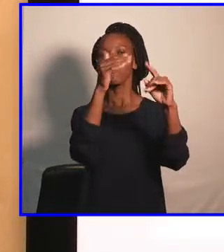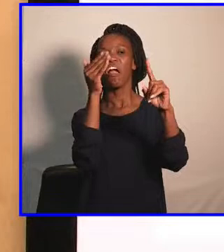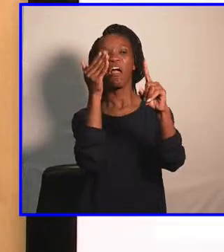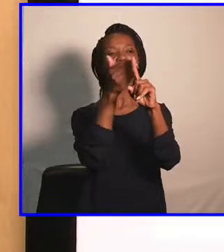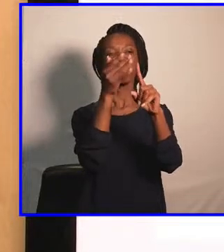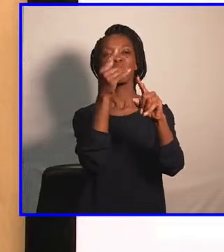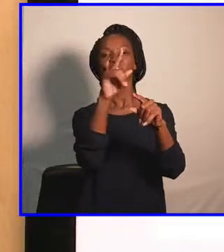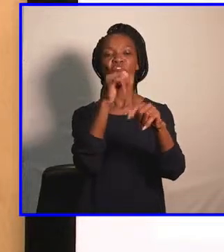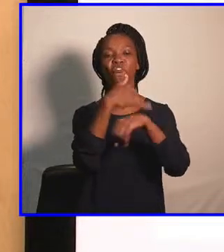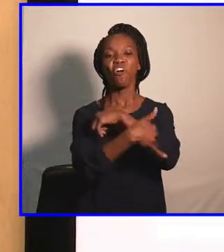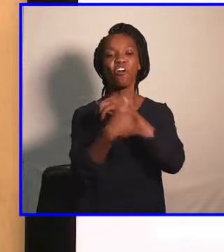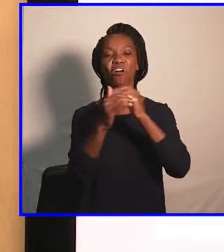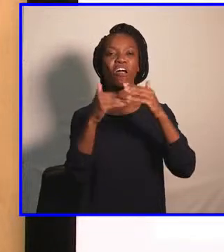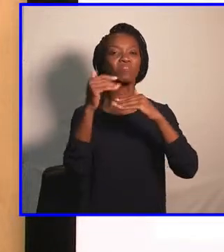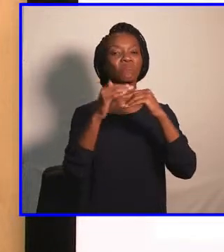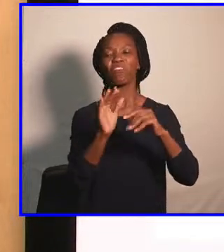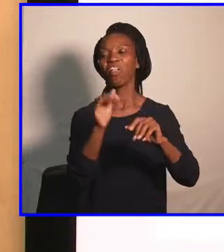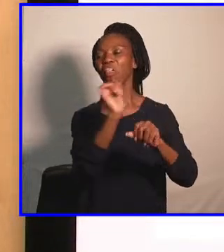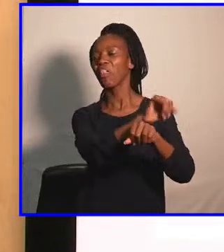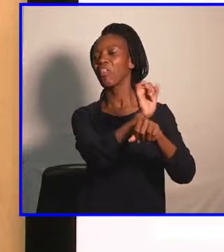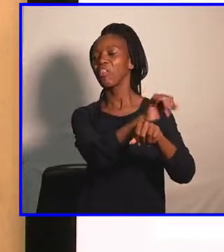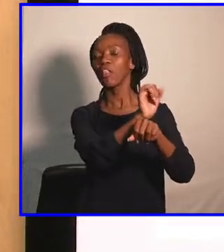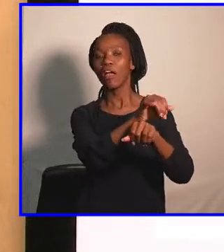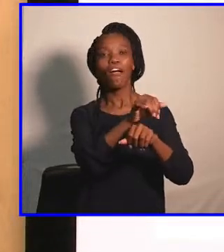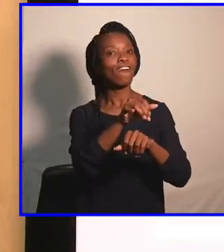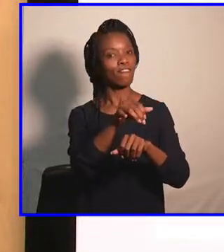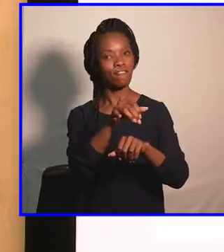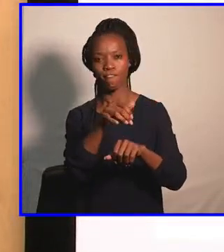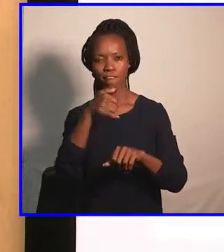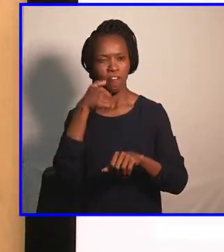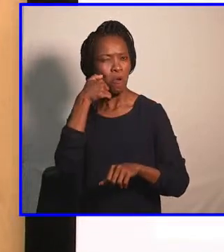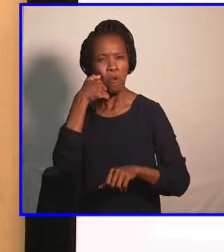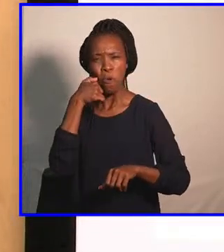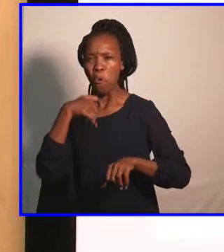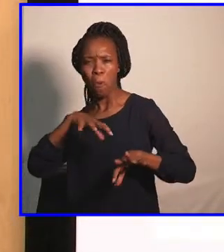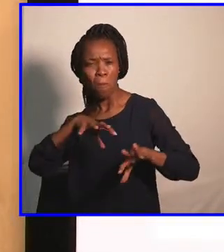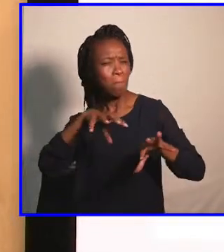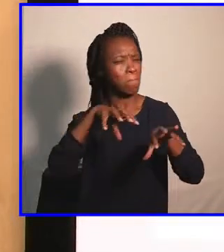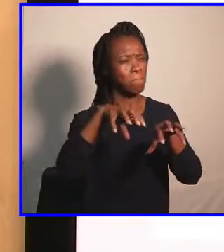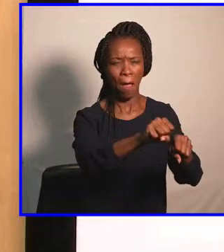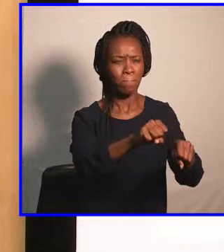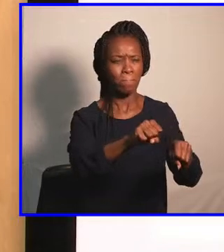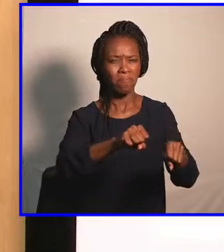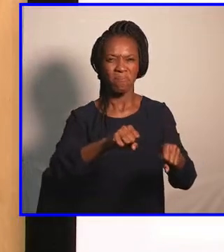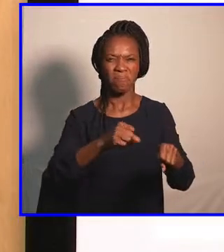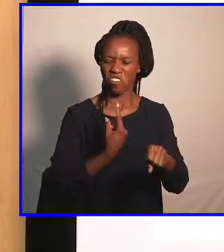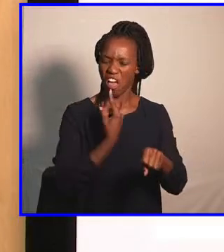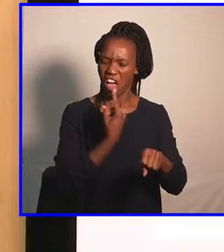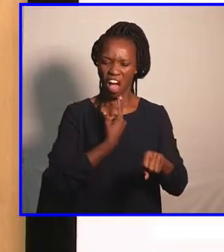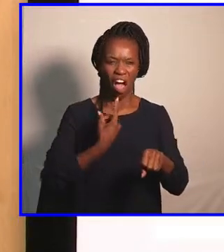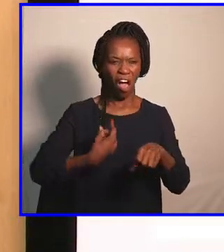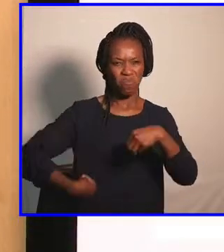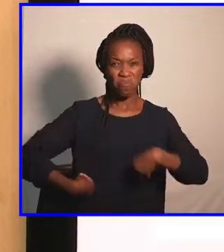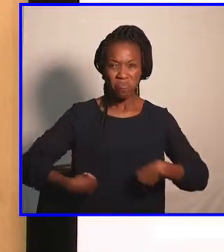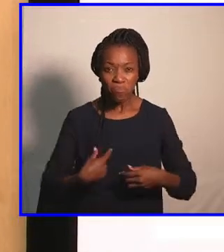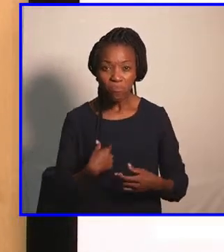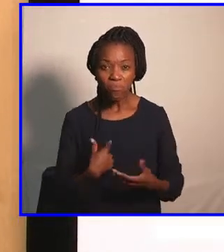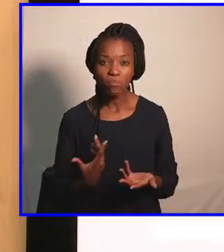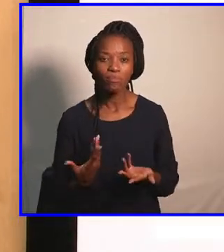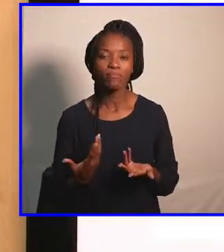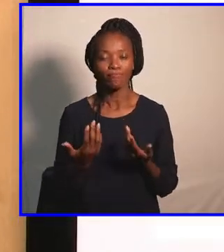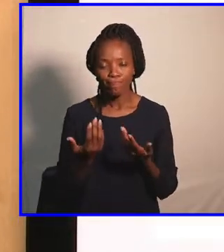spoke about, but were in fact hostile to it. So what we learned